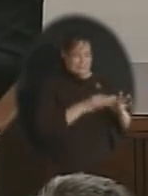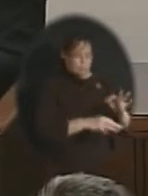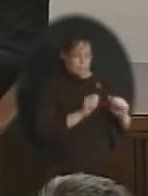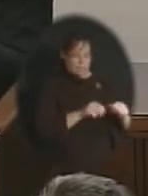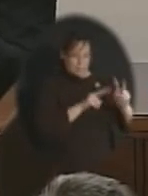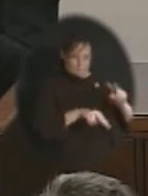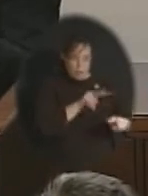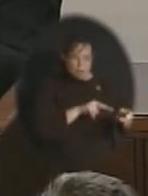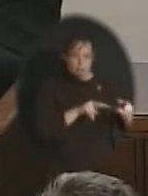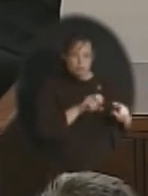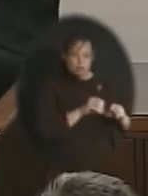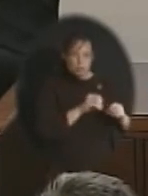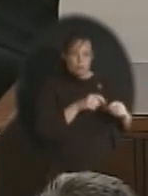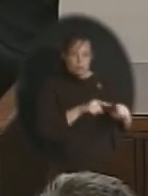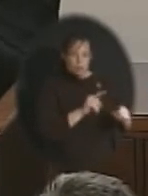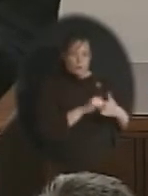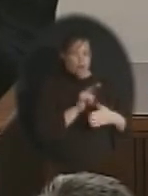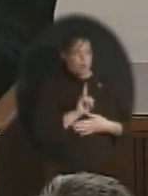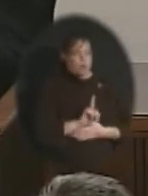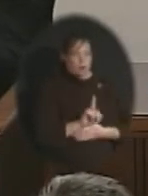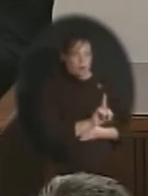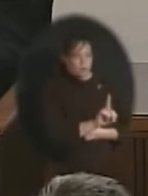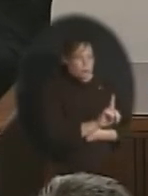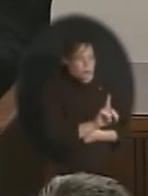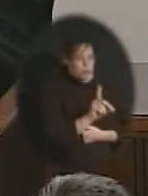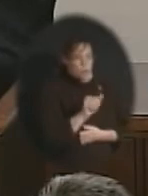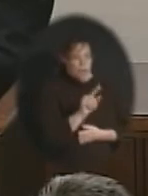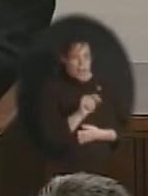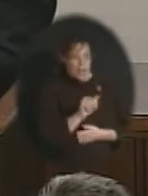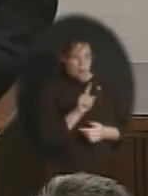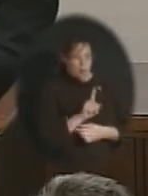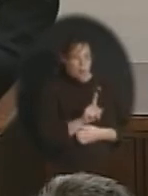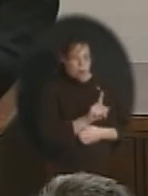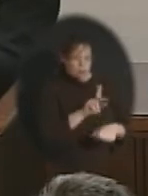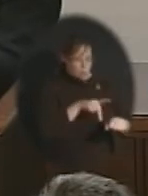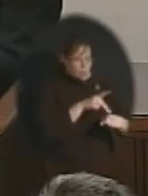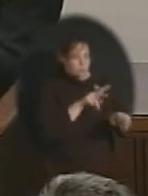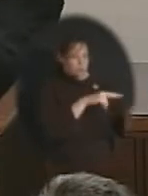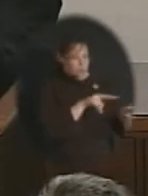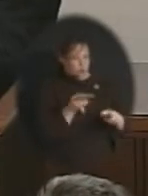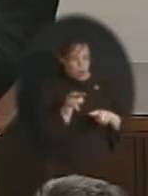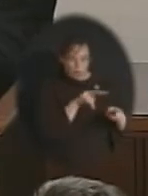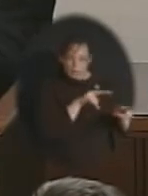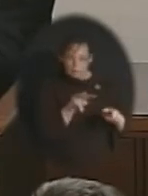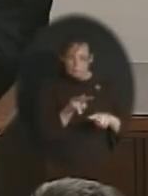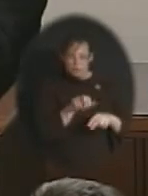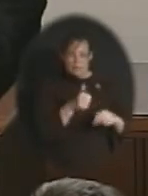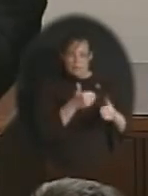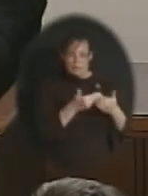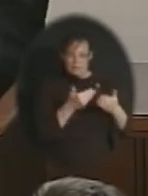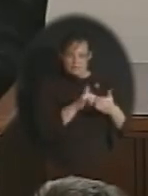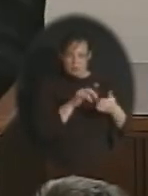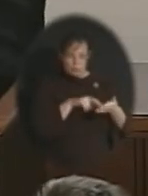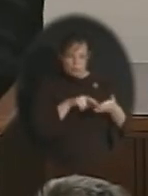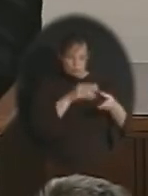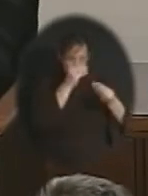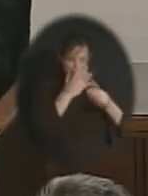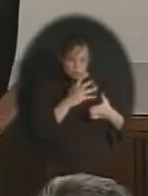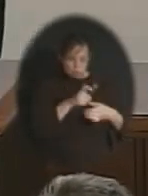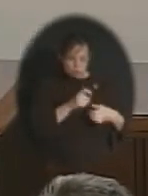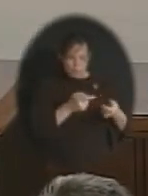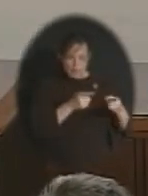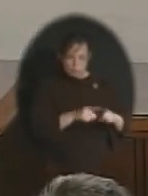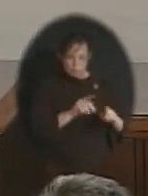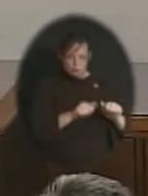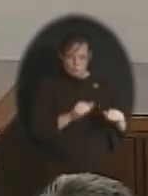monitored. And so during our walkthroughs and our data walks, a principal's looking for 10 things that research tells us should be happening and we